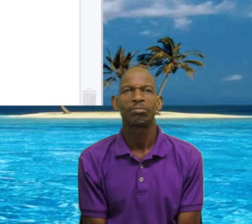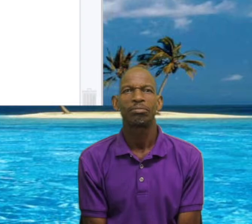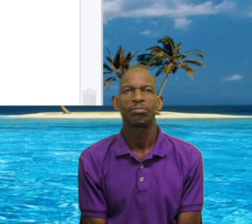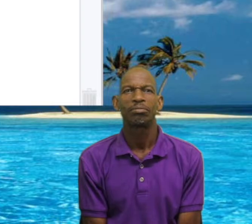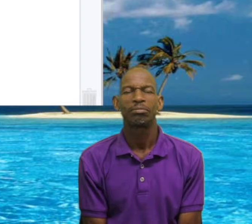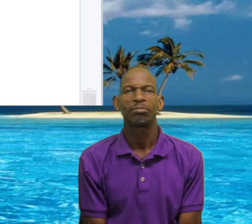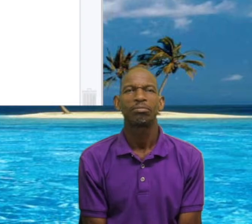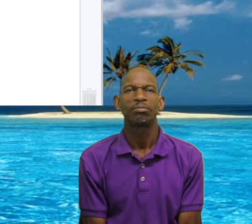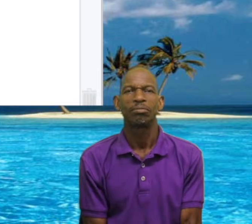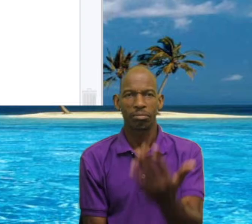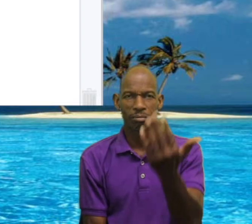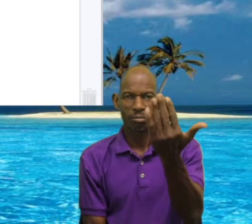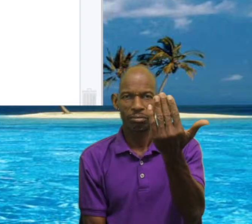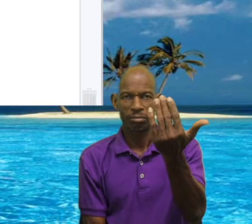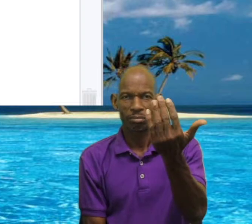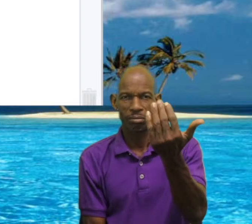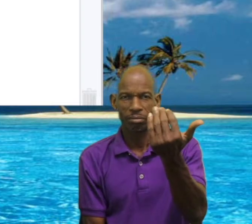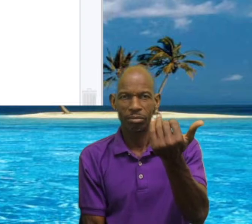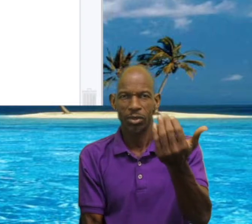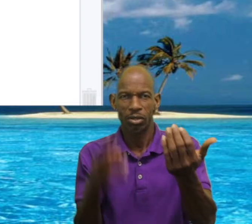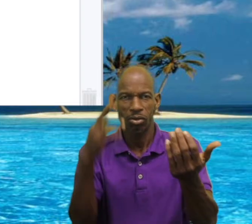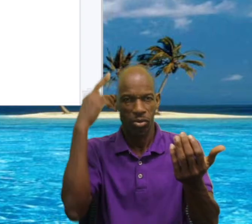Go ahead, Rebecca.